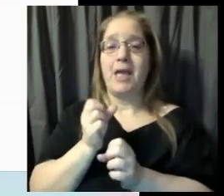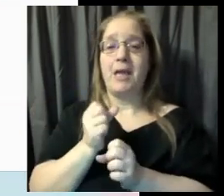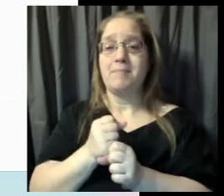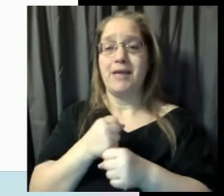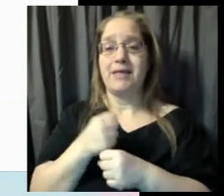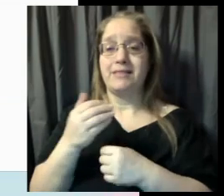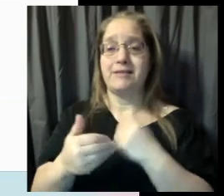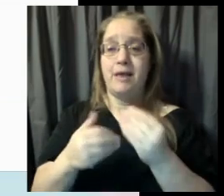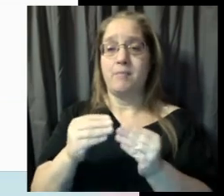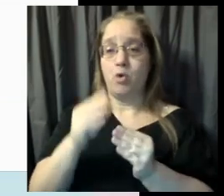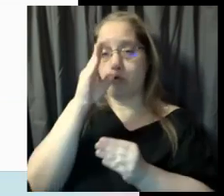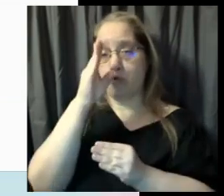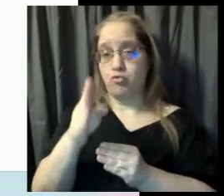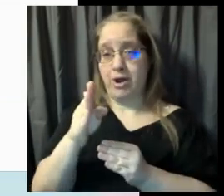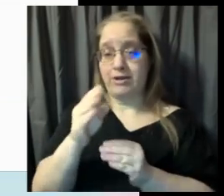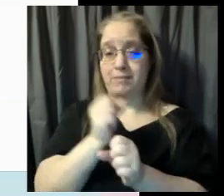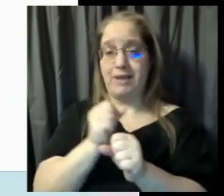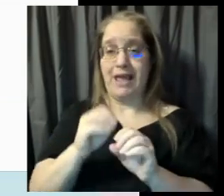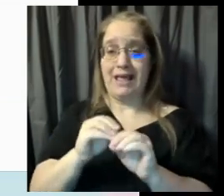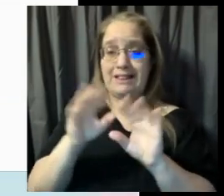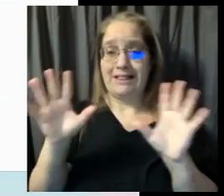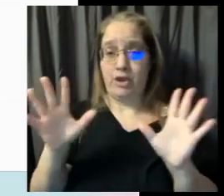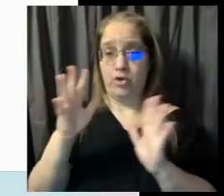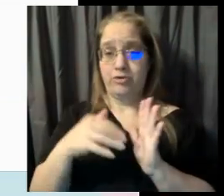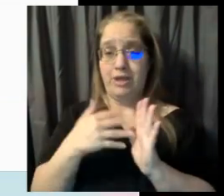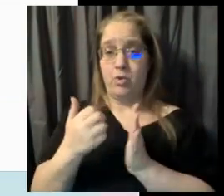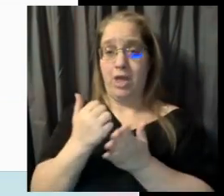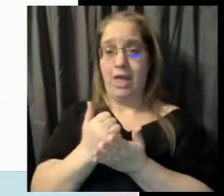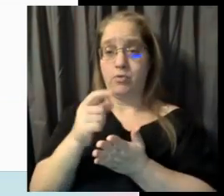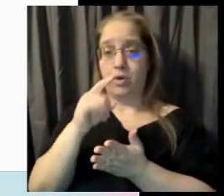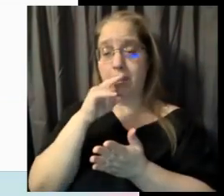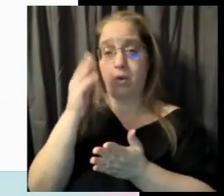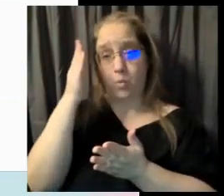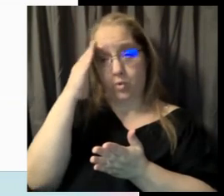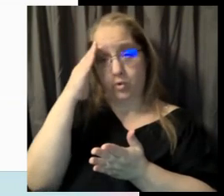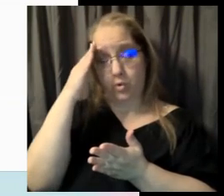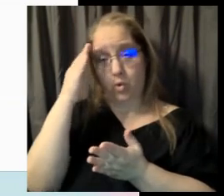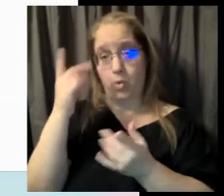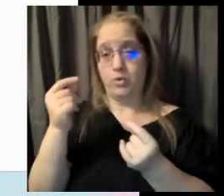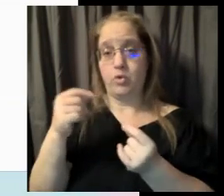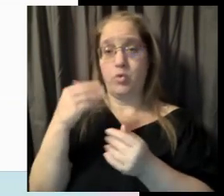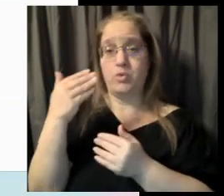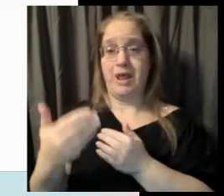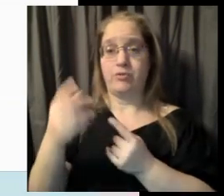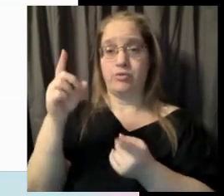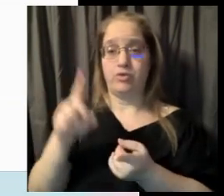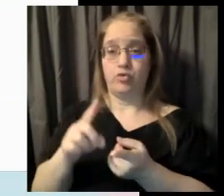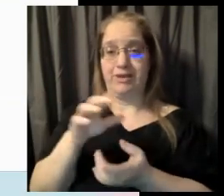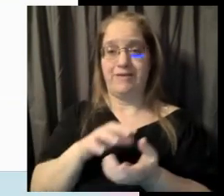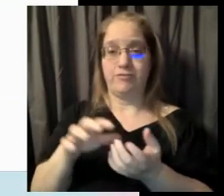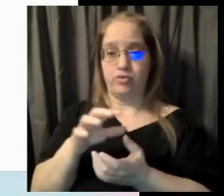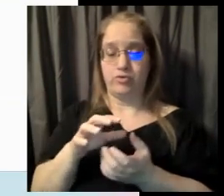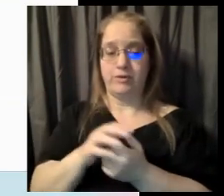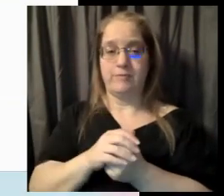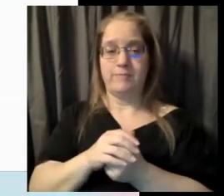clear schedule helps your child know exactly what to do next, reducing confusion. Finally, building in